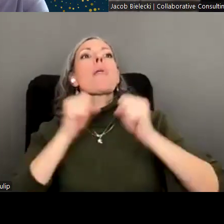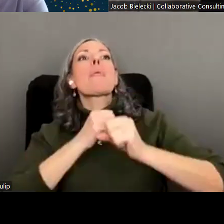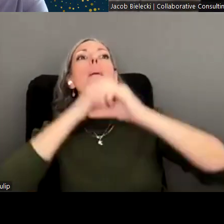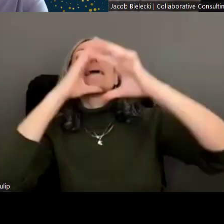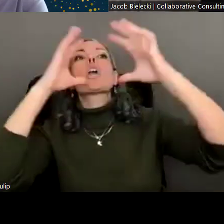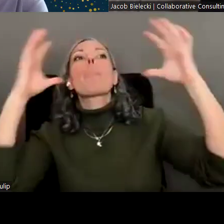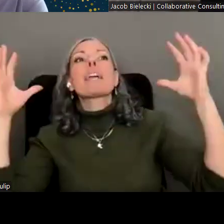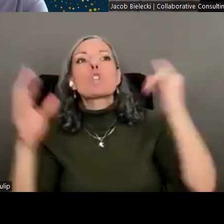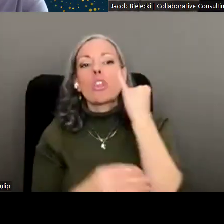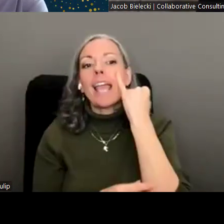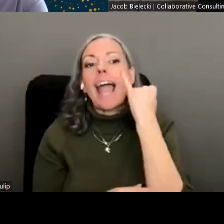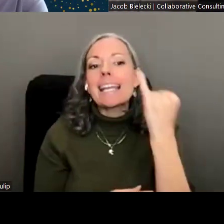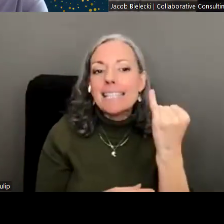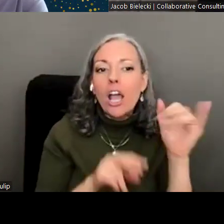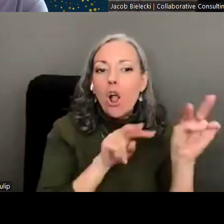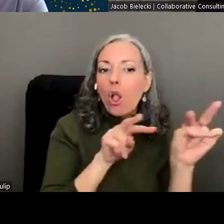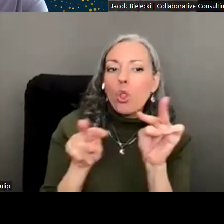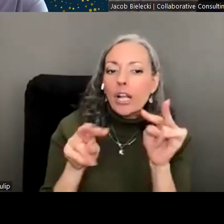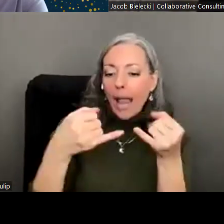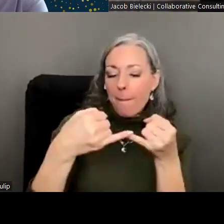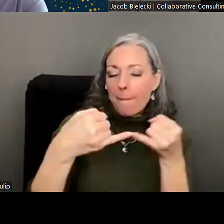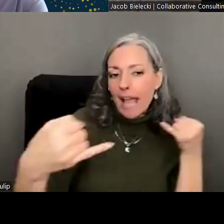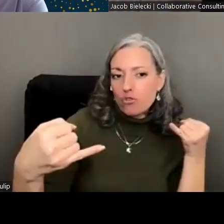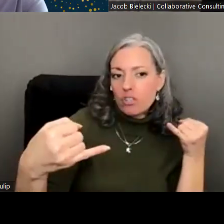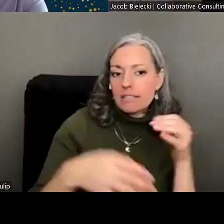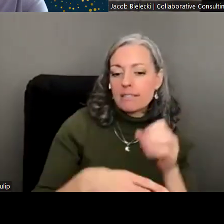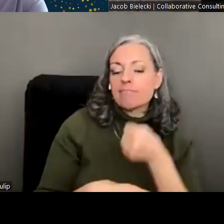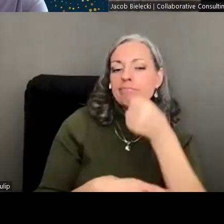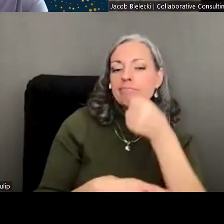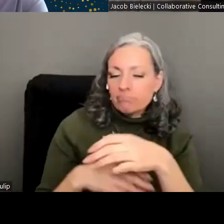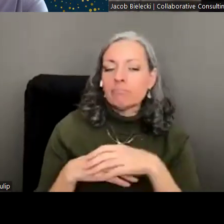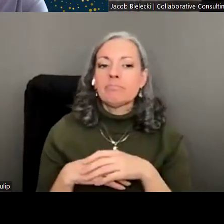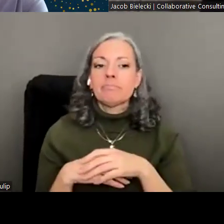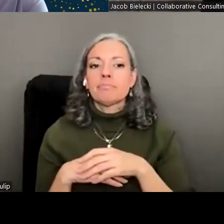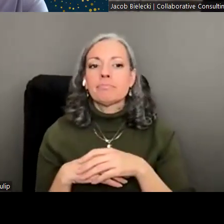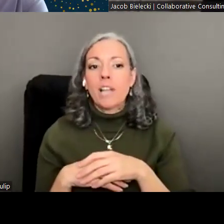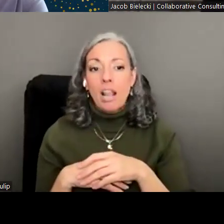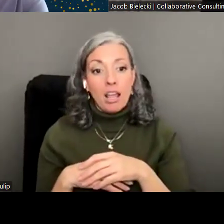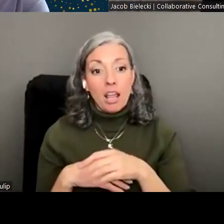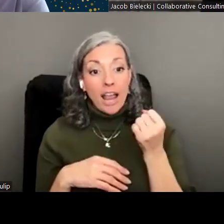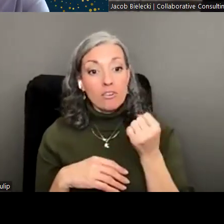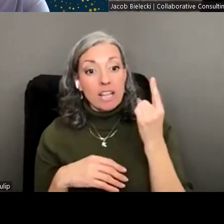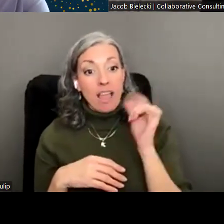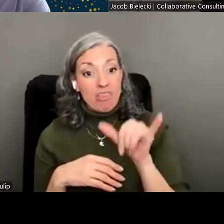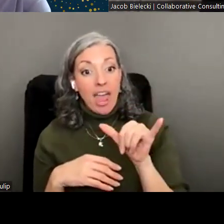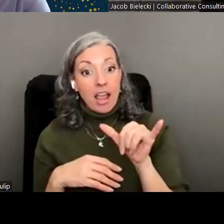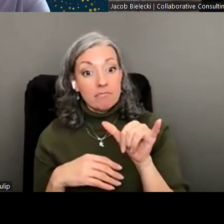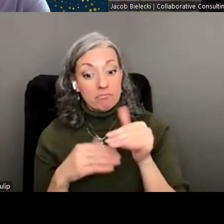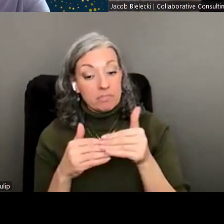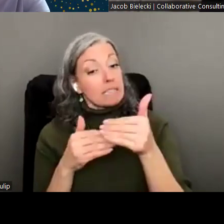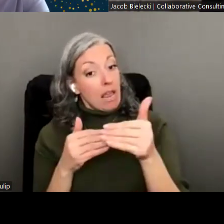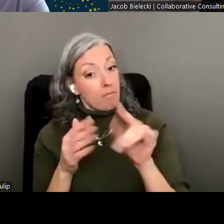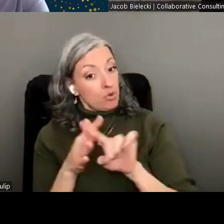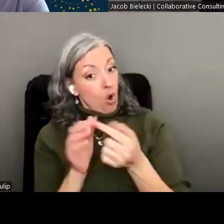the idea of looking at boundaries and designation, I understand that that's a step to start